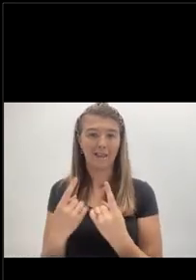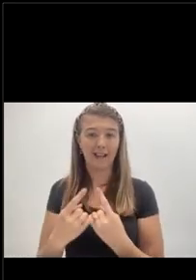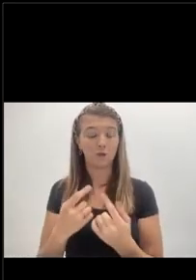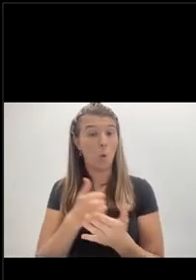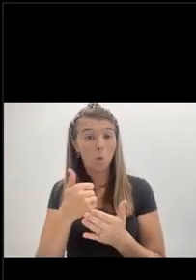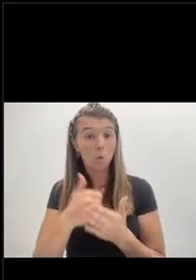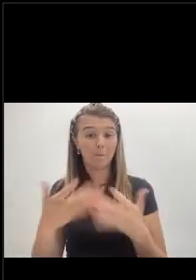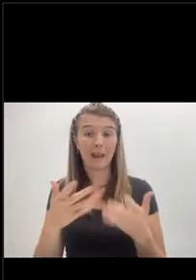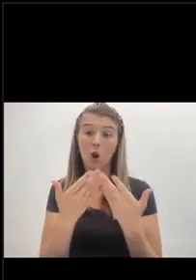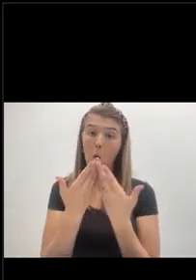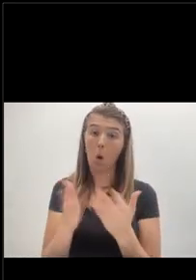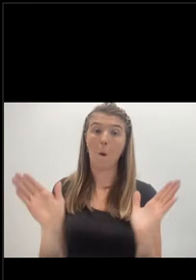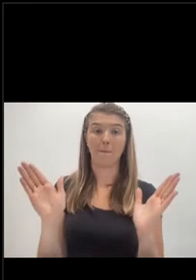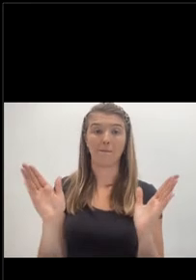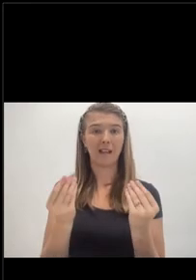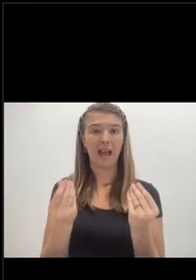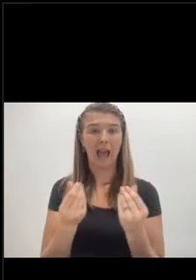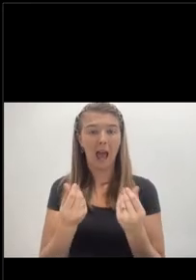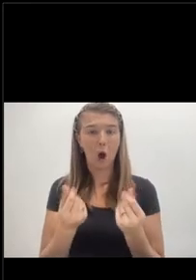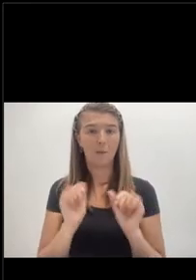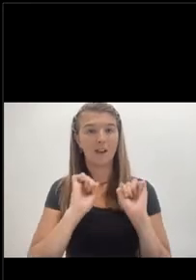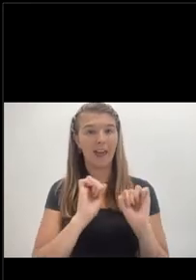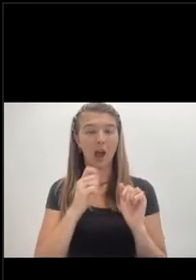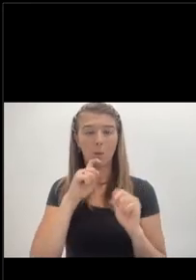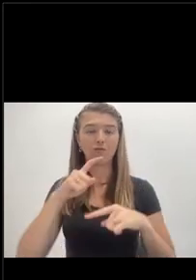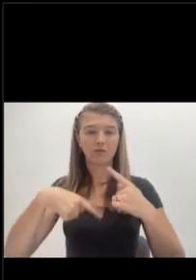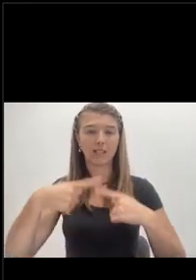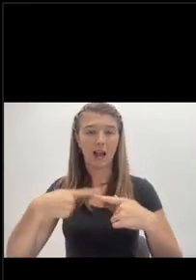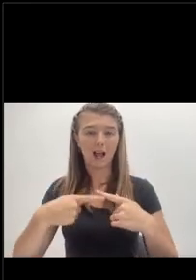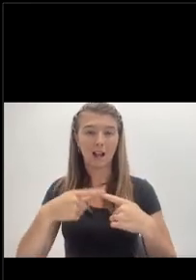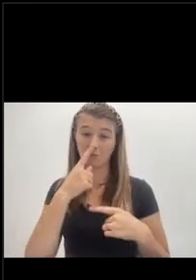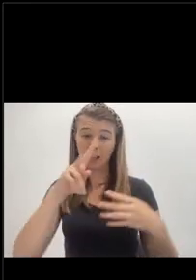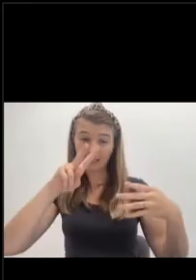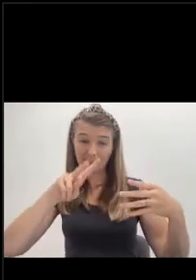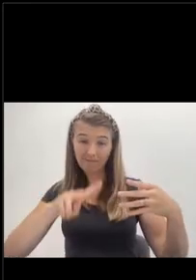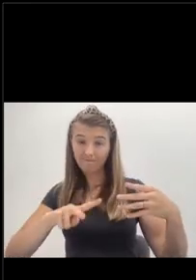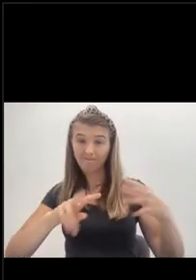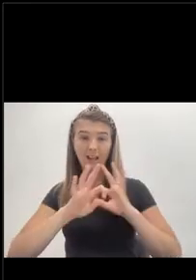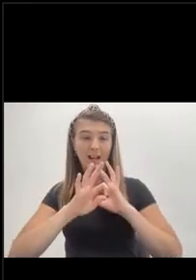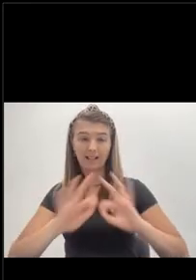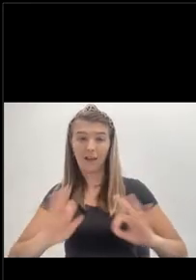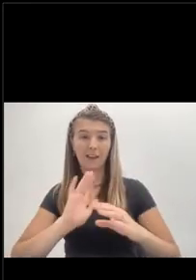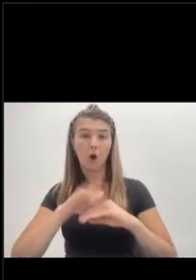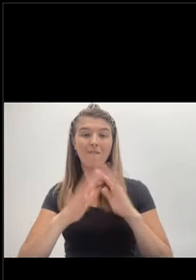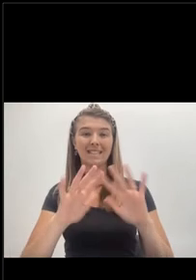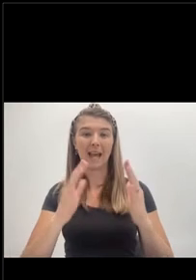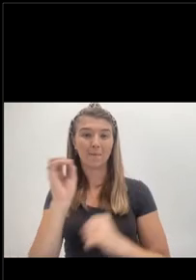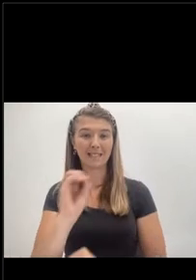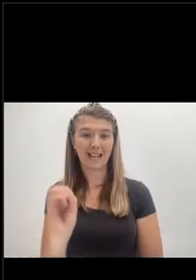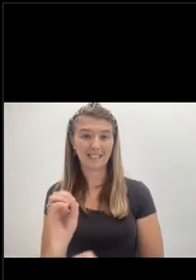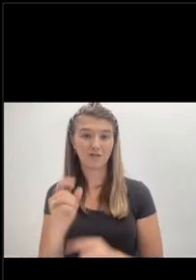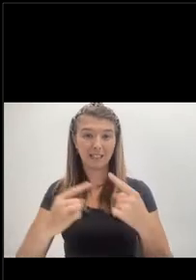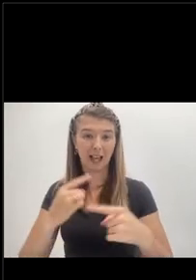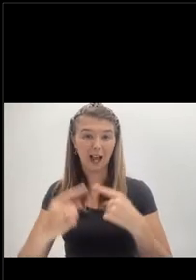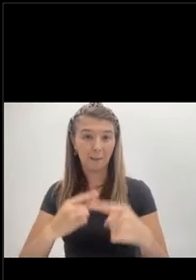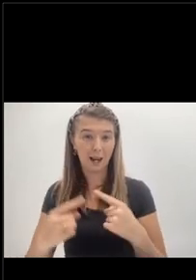the recycled content of their packaging. And you see that not one of these examples is over 10%. Now, if you imagine,